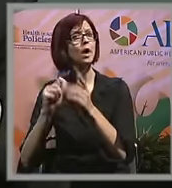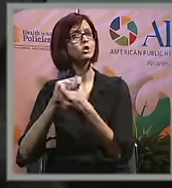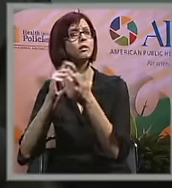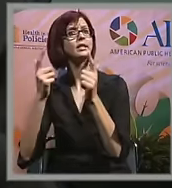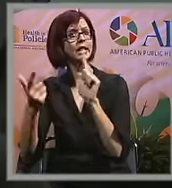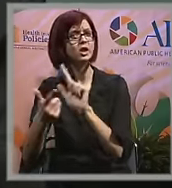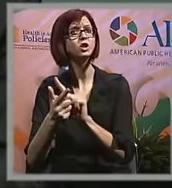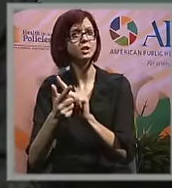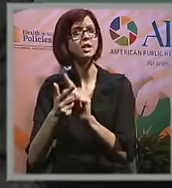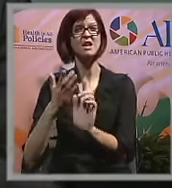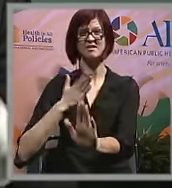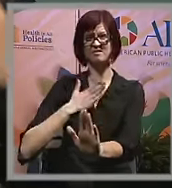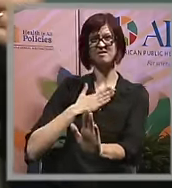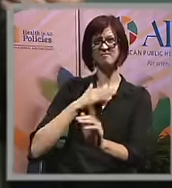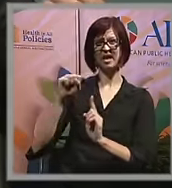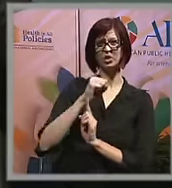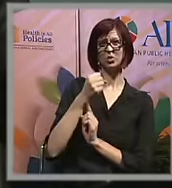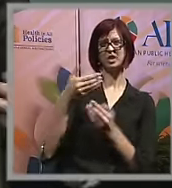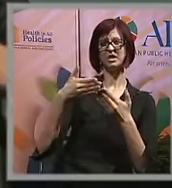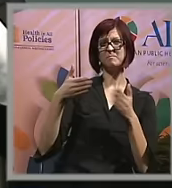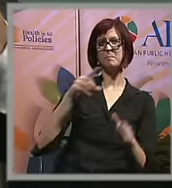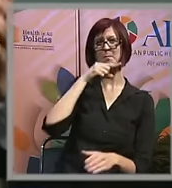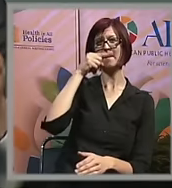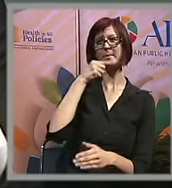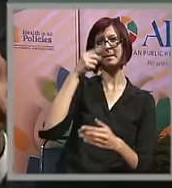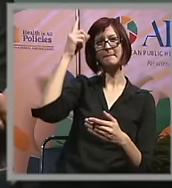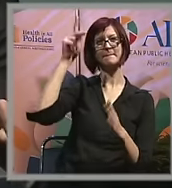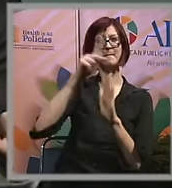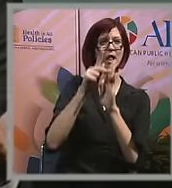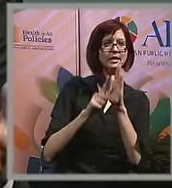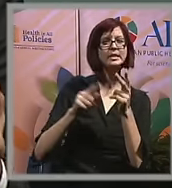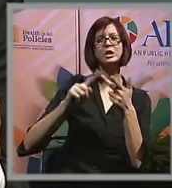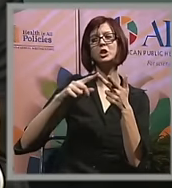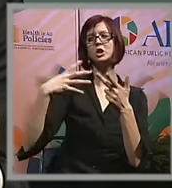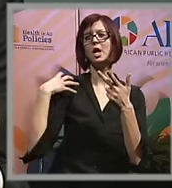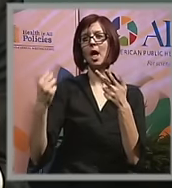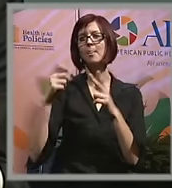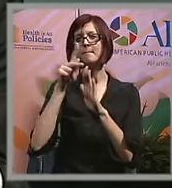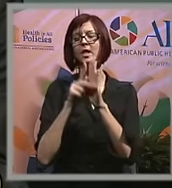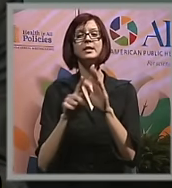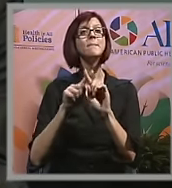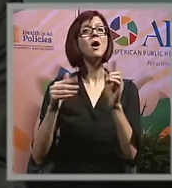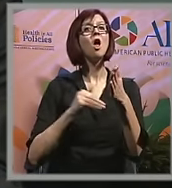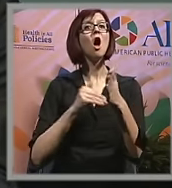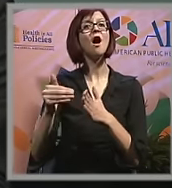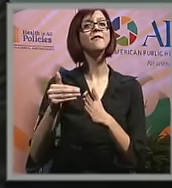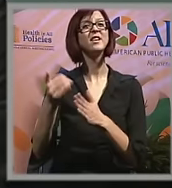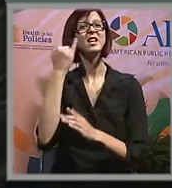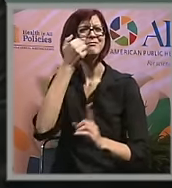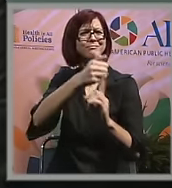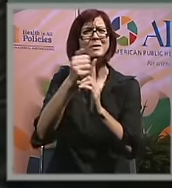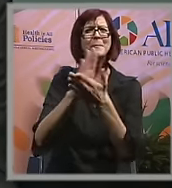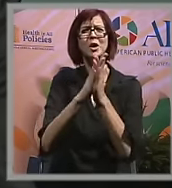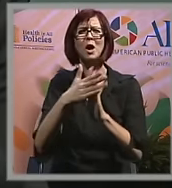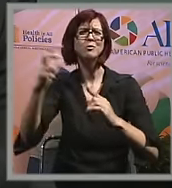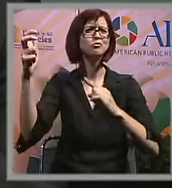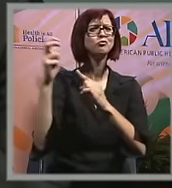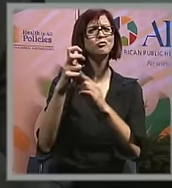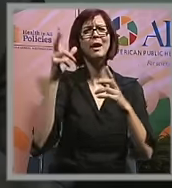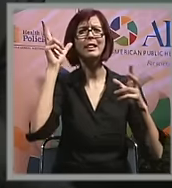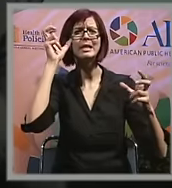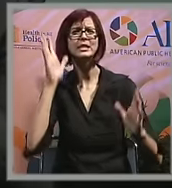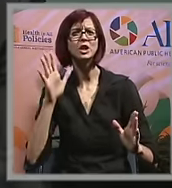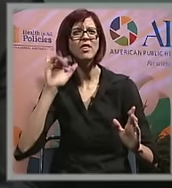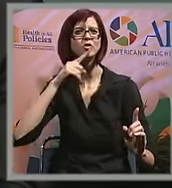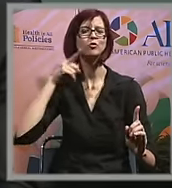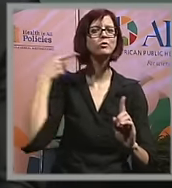into, in my case, public policy or health policy, but oftentimes being a great listener is key to